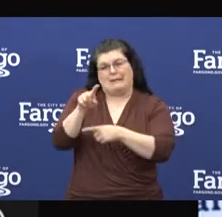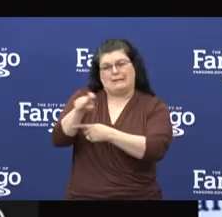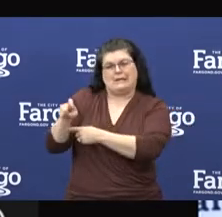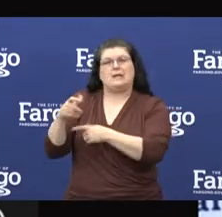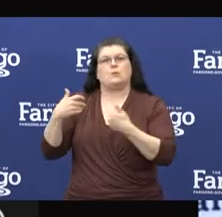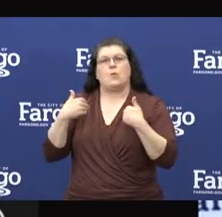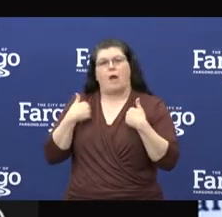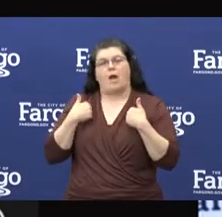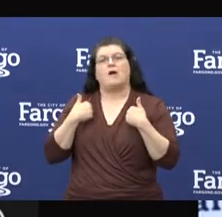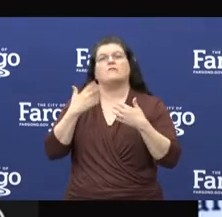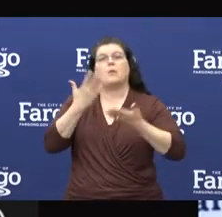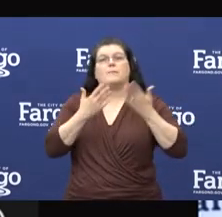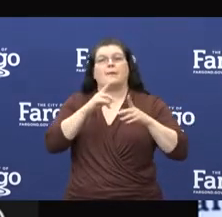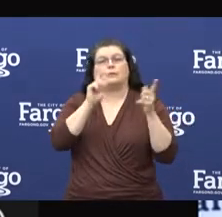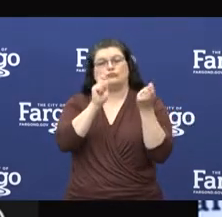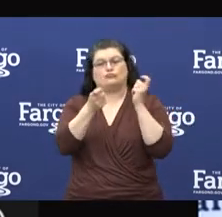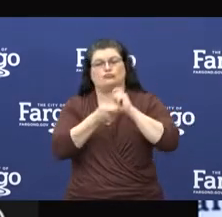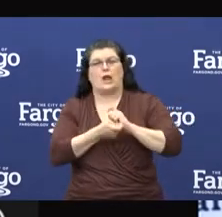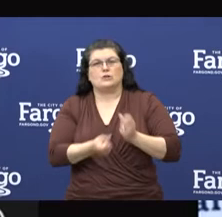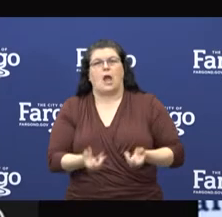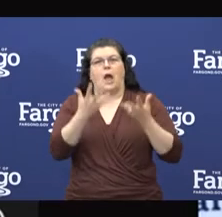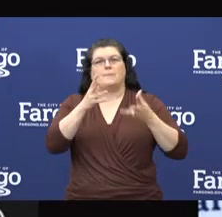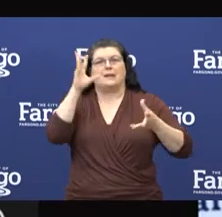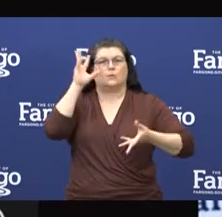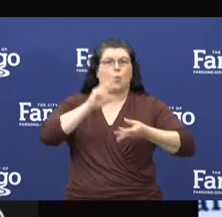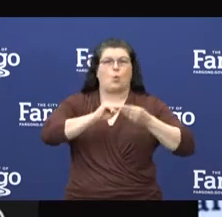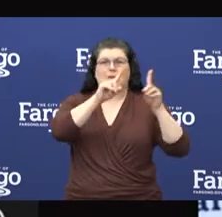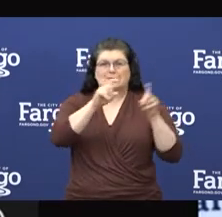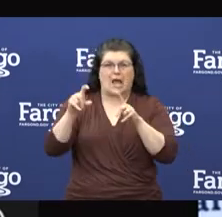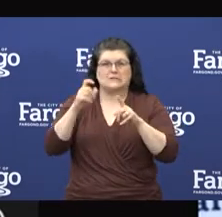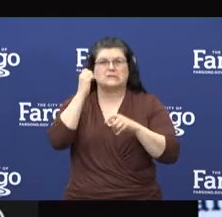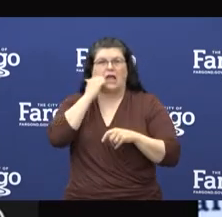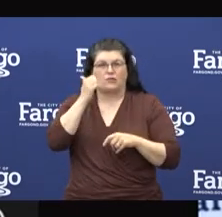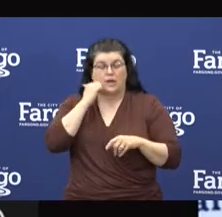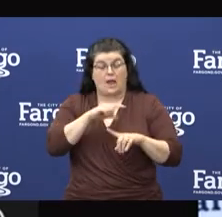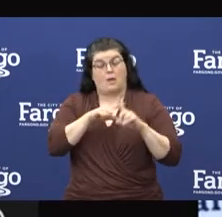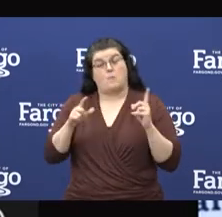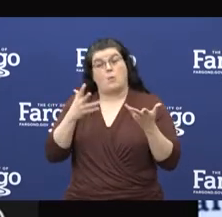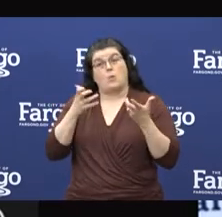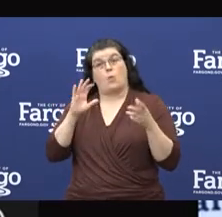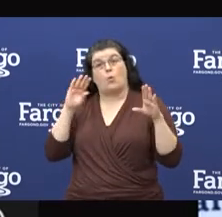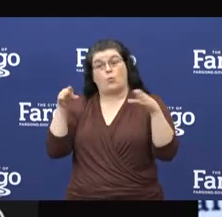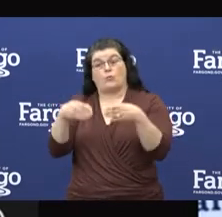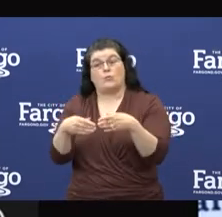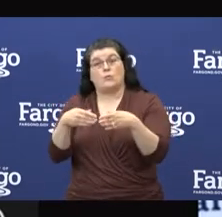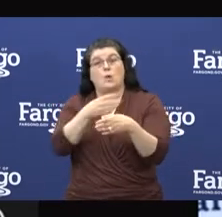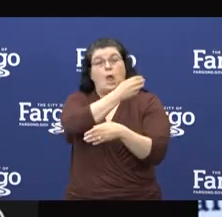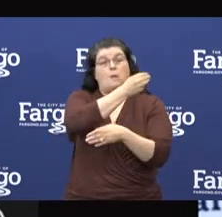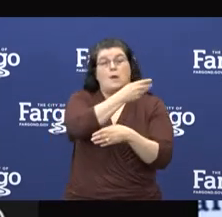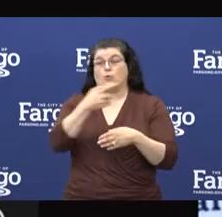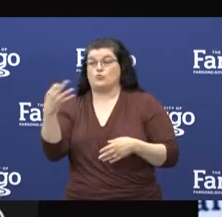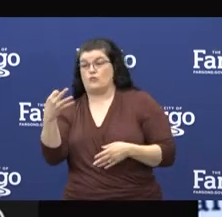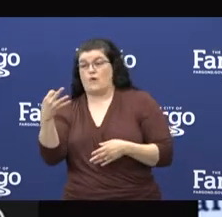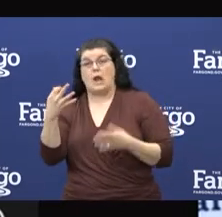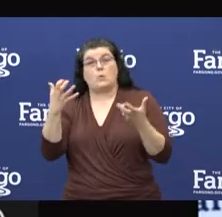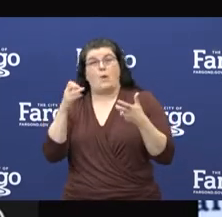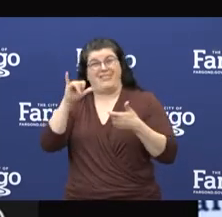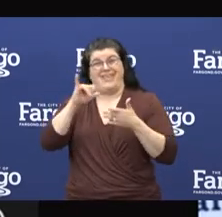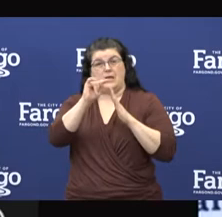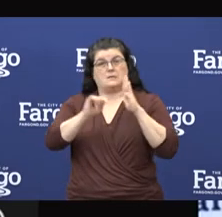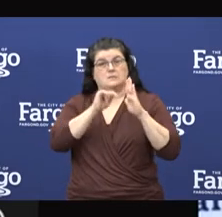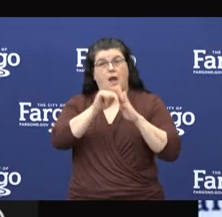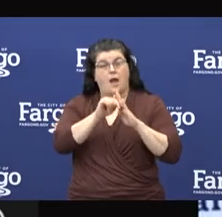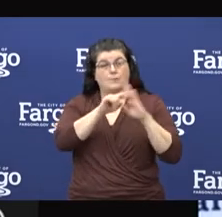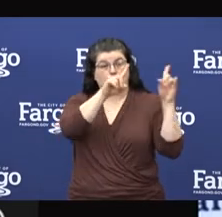testing totals. The goal of our testing matrix is to concentrate the majority of testing in the Monday through Friday timeframe, given that the